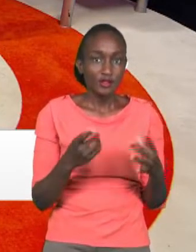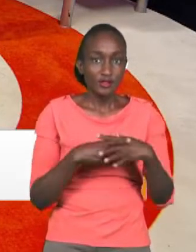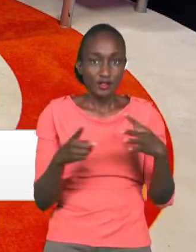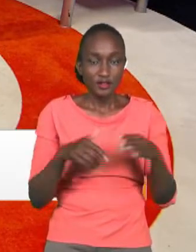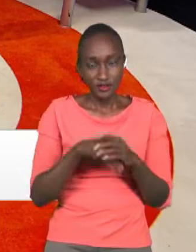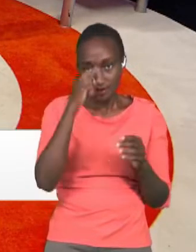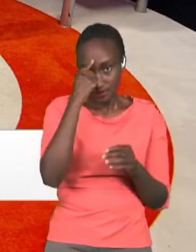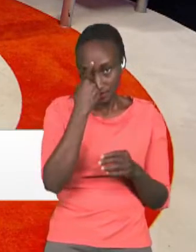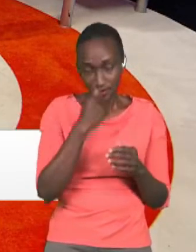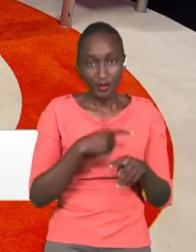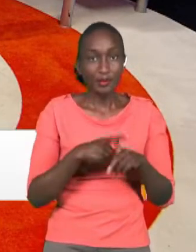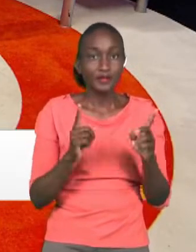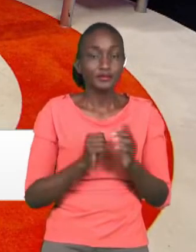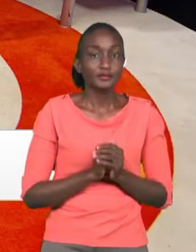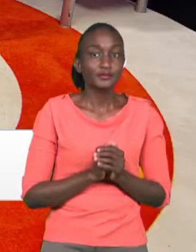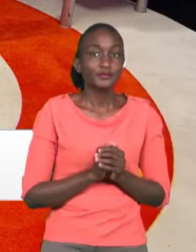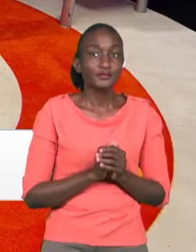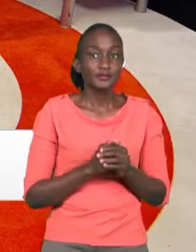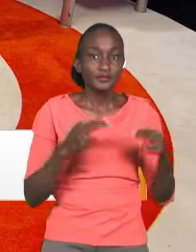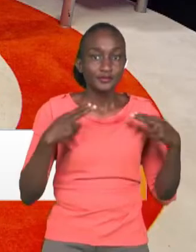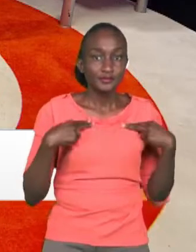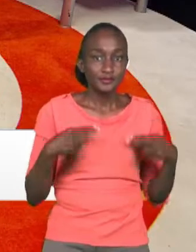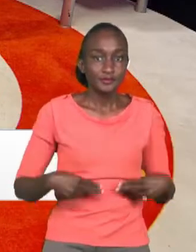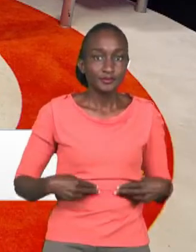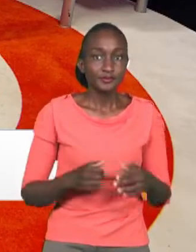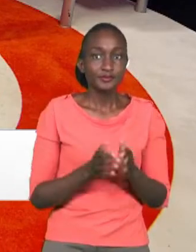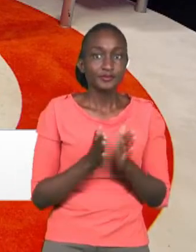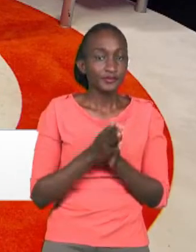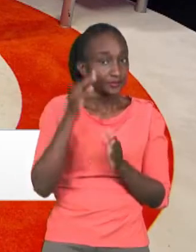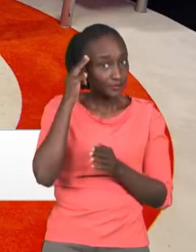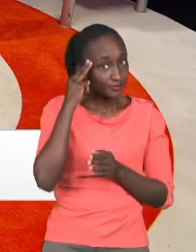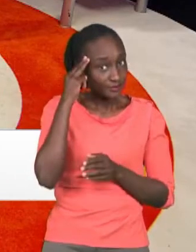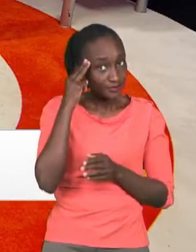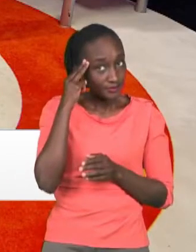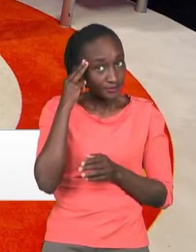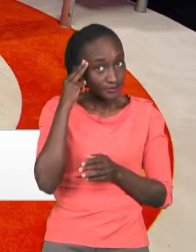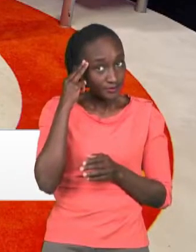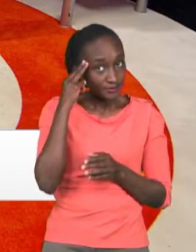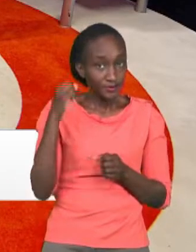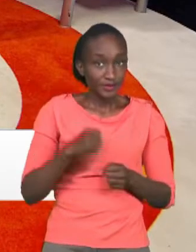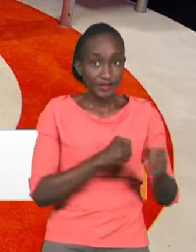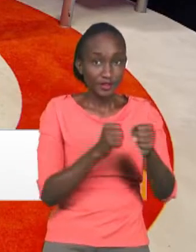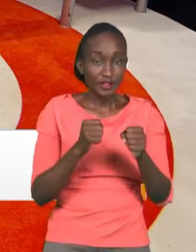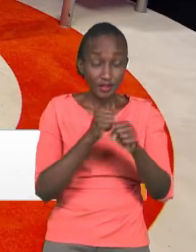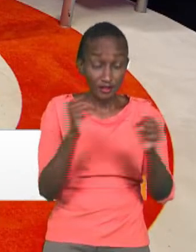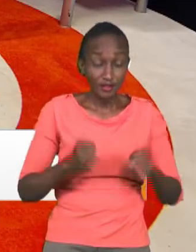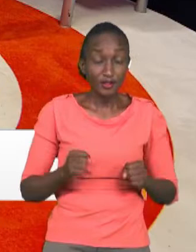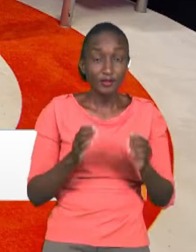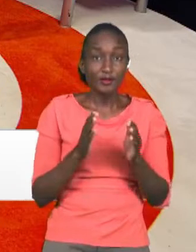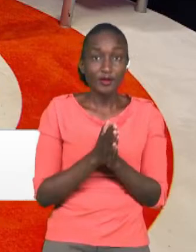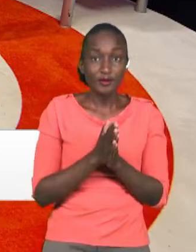India, but physically and mentally, the systems of your body and my body is the